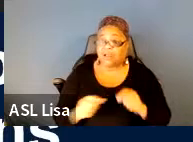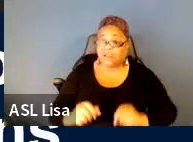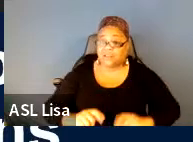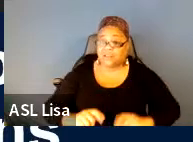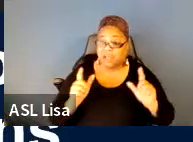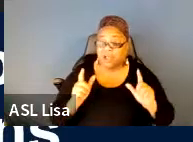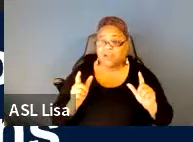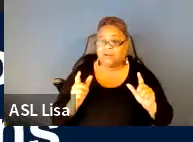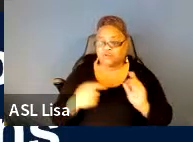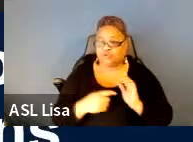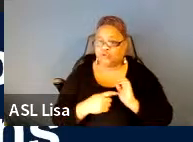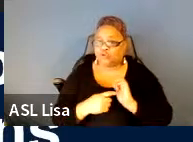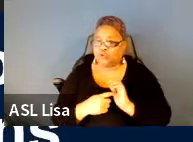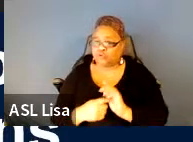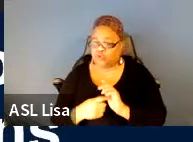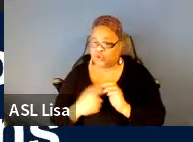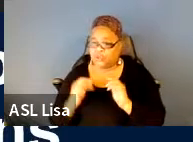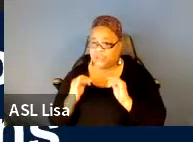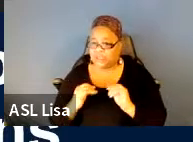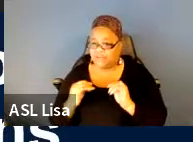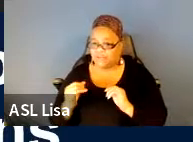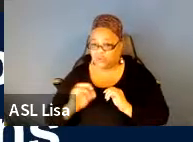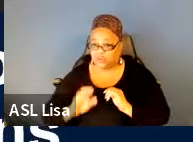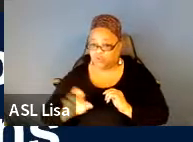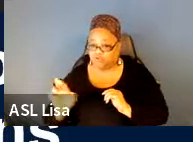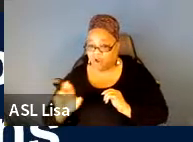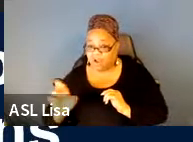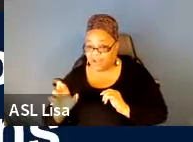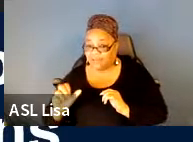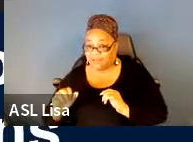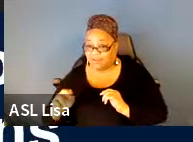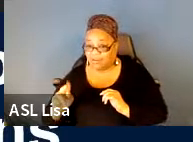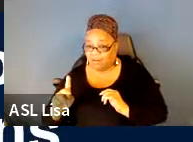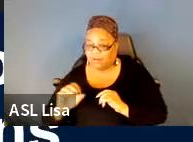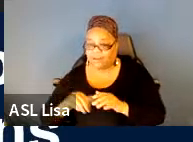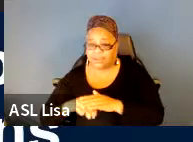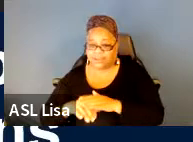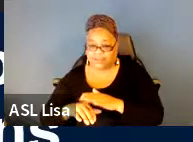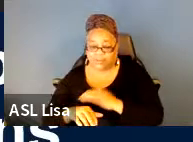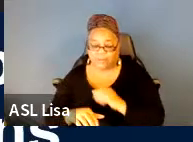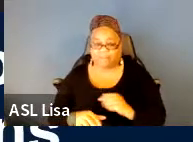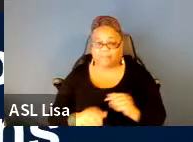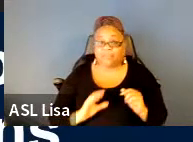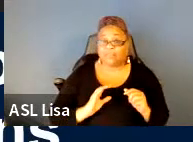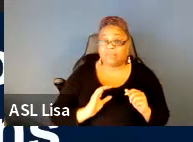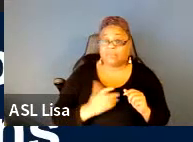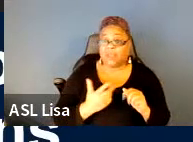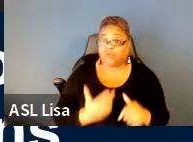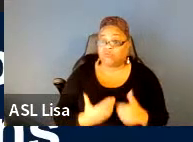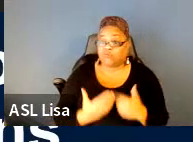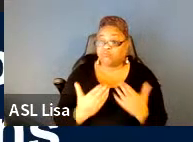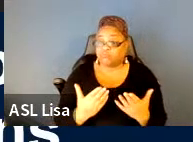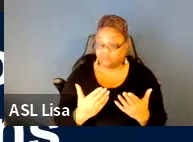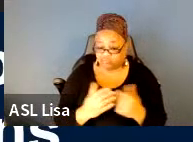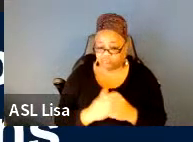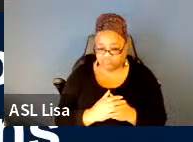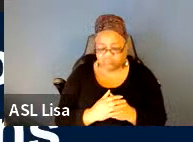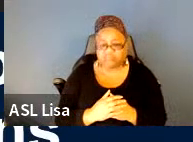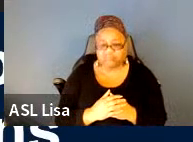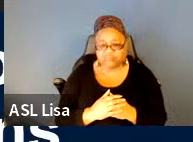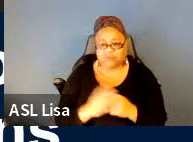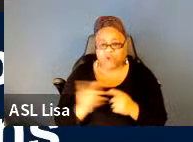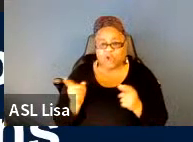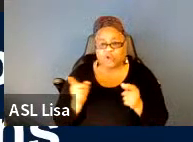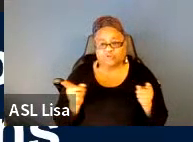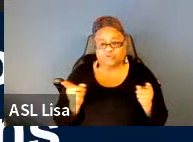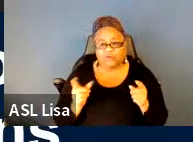entrance, which is accessible. Our recommendation is that directional signs for accessible entrances